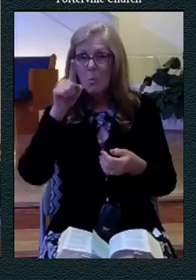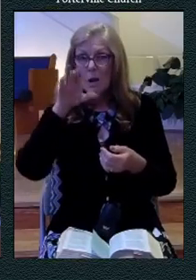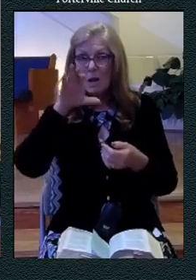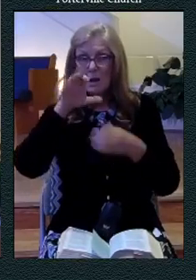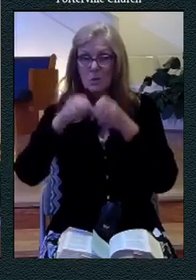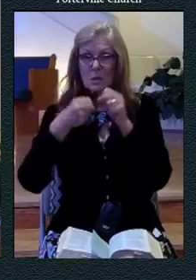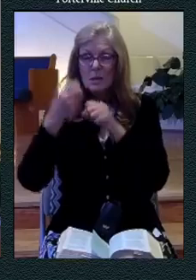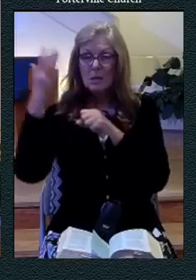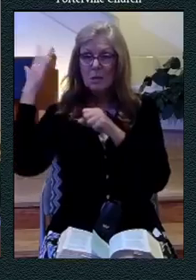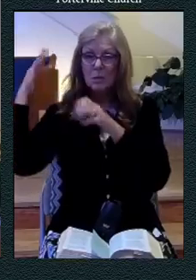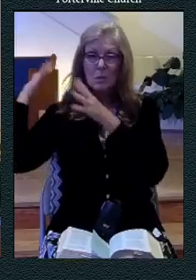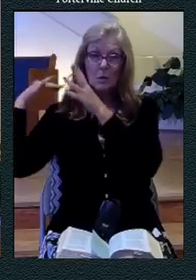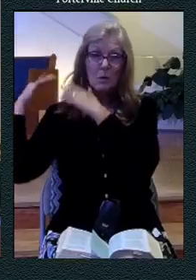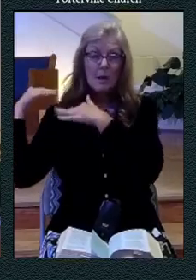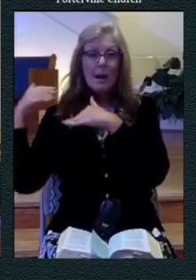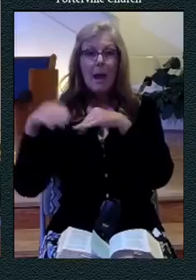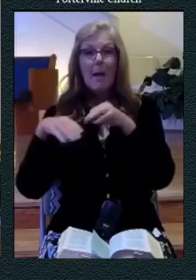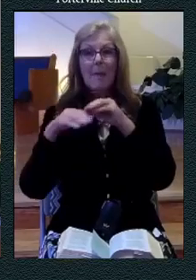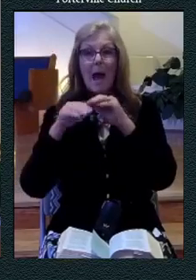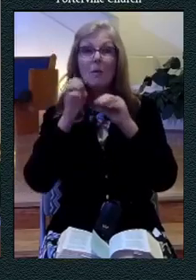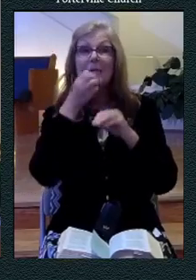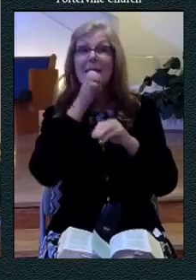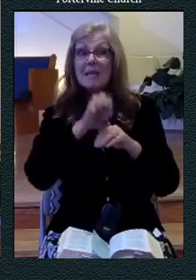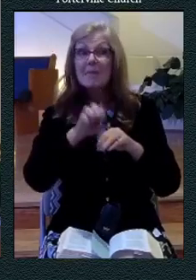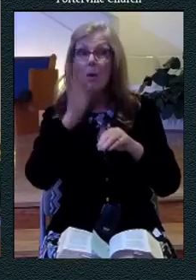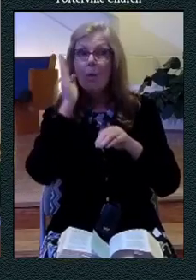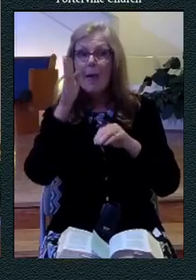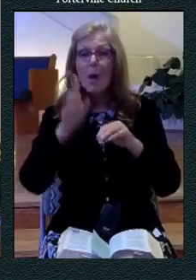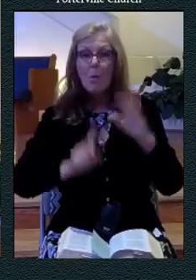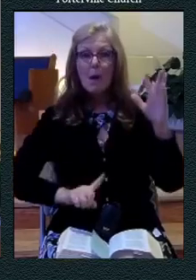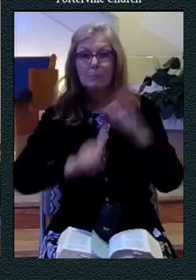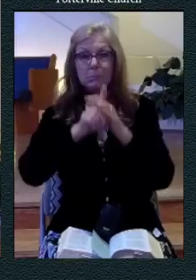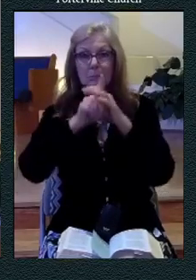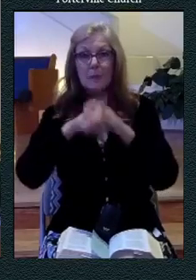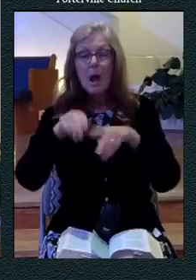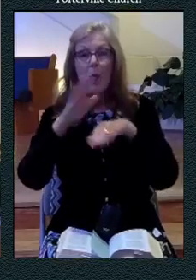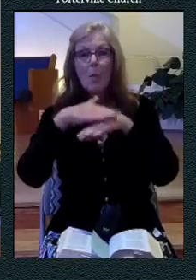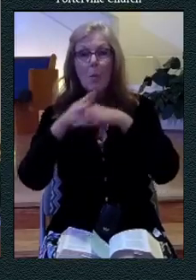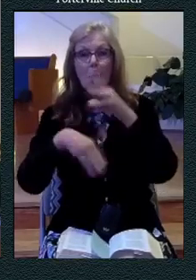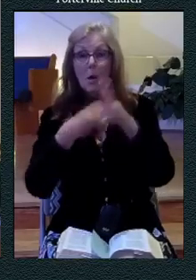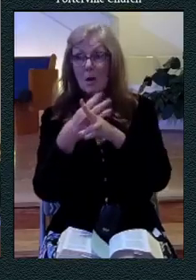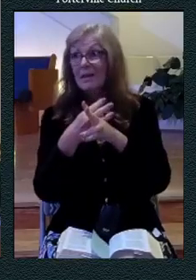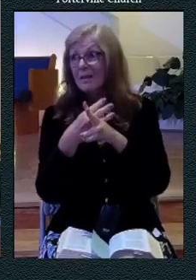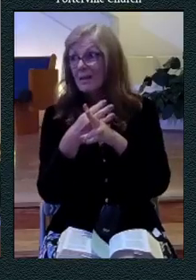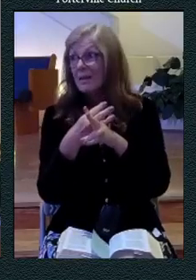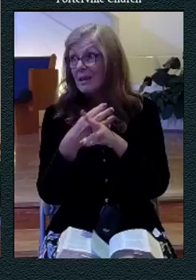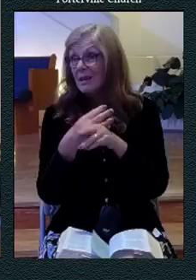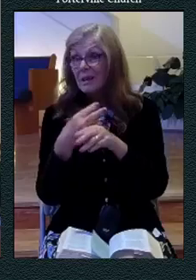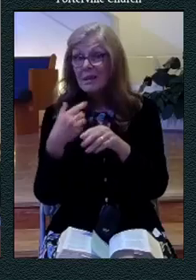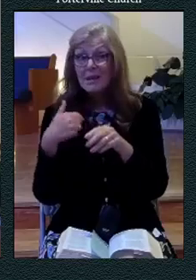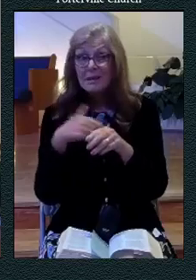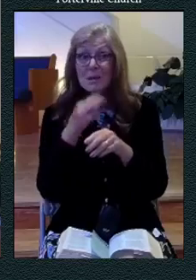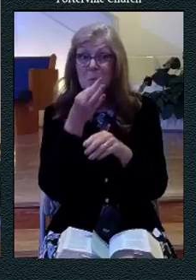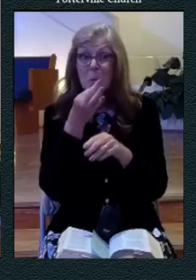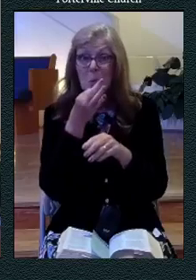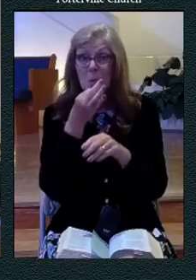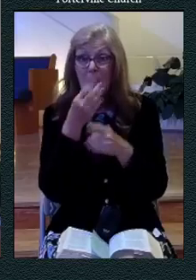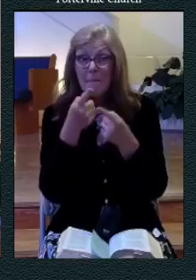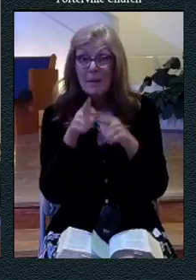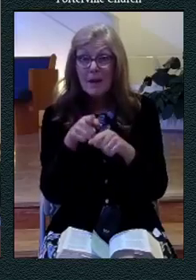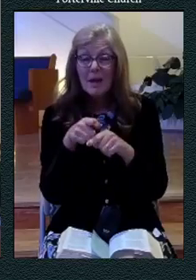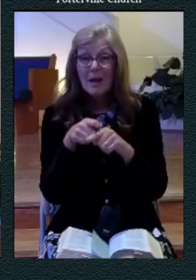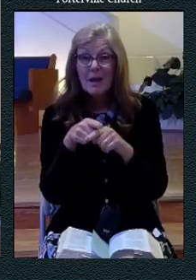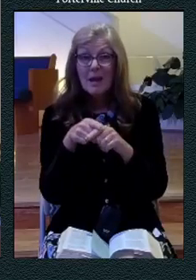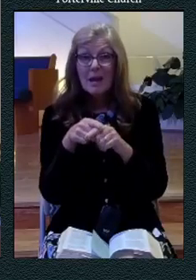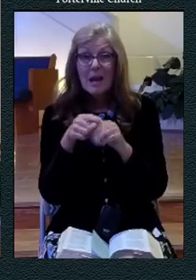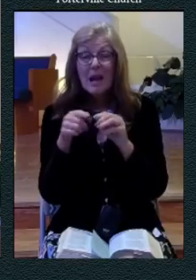evil getting ready to break on the world that could hardly be comprehended. Folks, we are right in the teeth of that. The tsunami wave